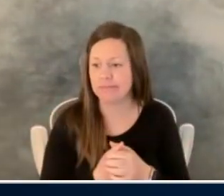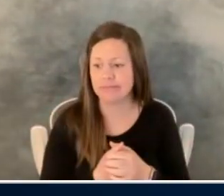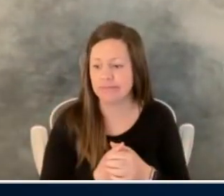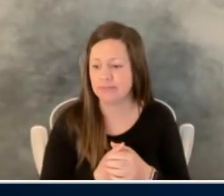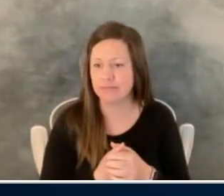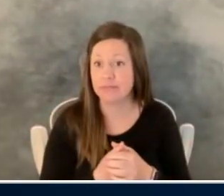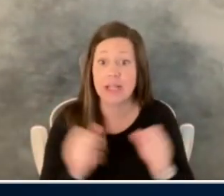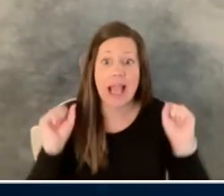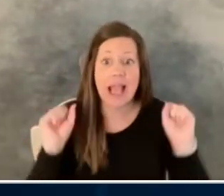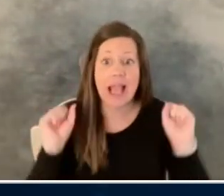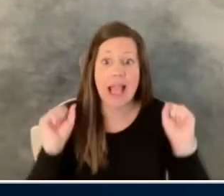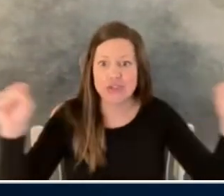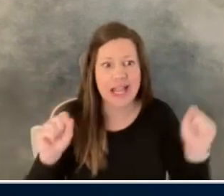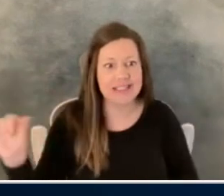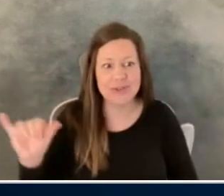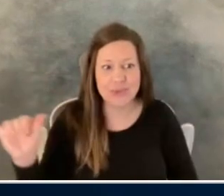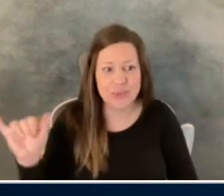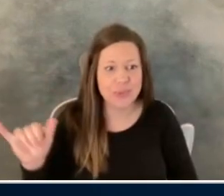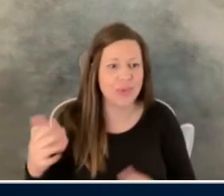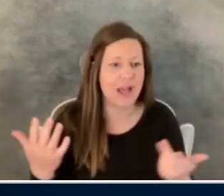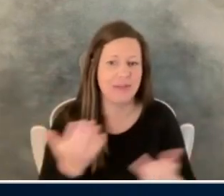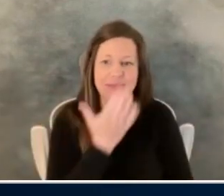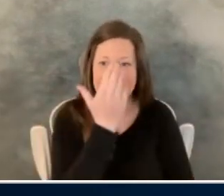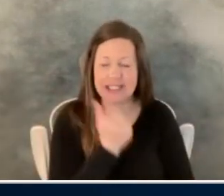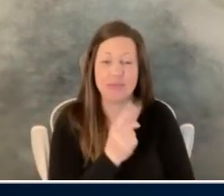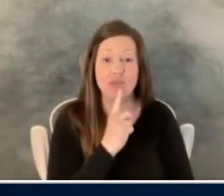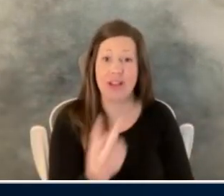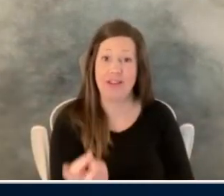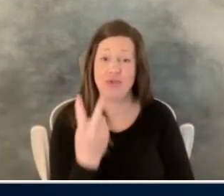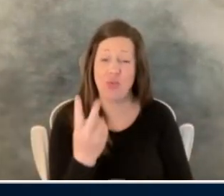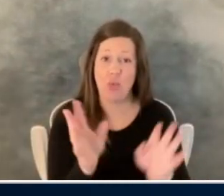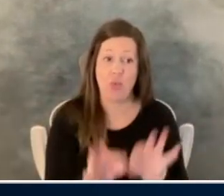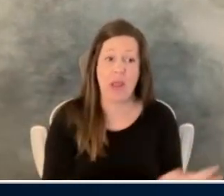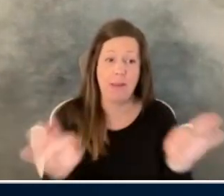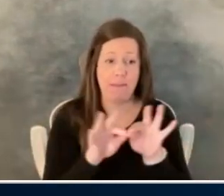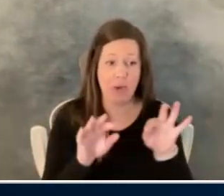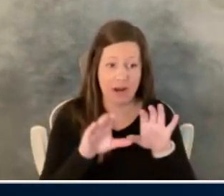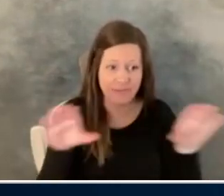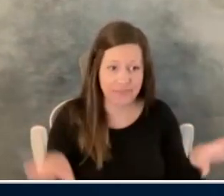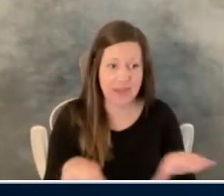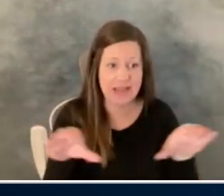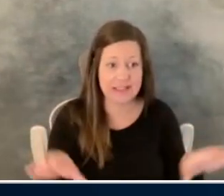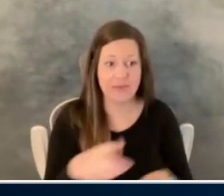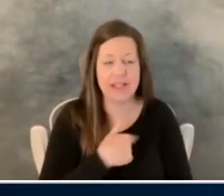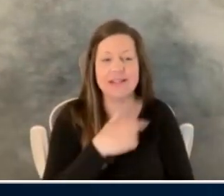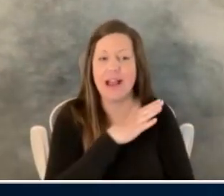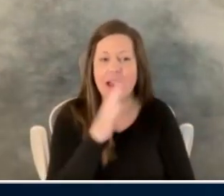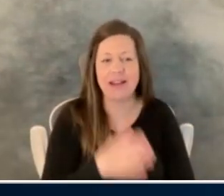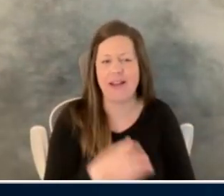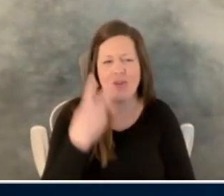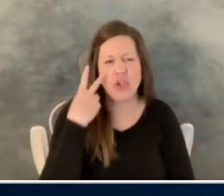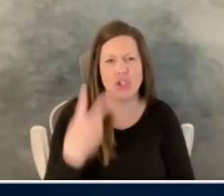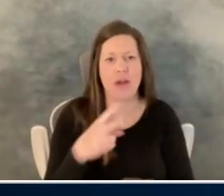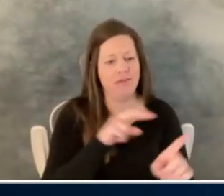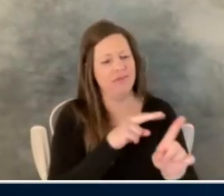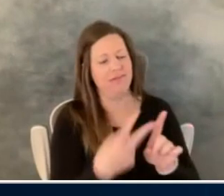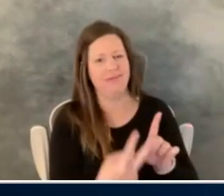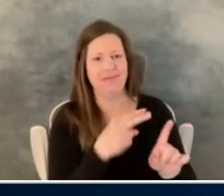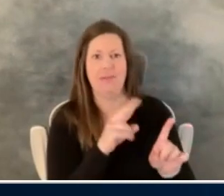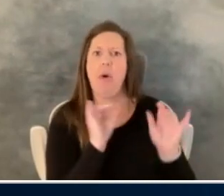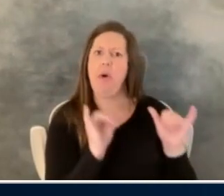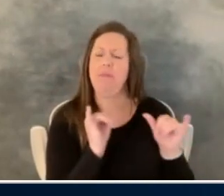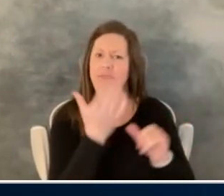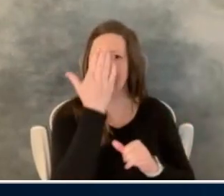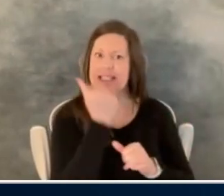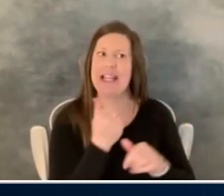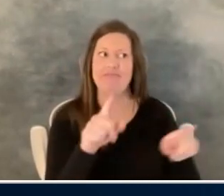exercise. Exercise and sleep are 2 important activities. And I think I'd never viewed sleep as an activity before, but that's